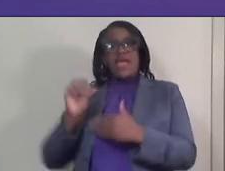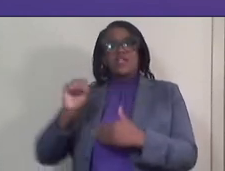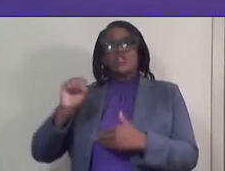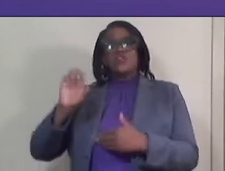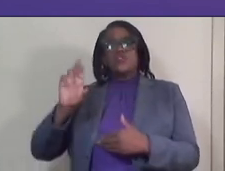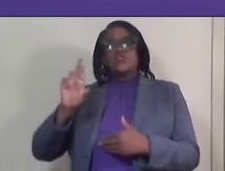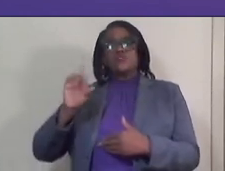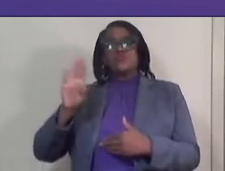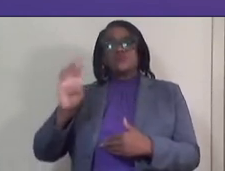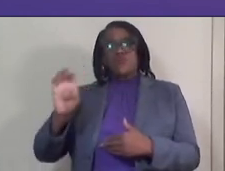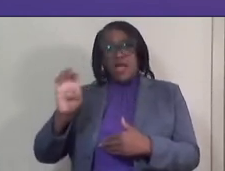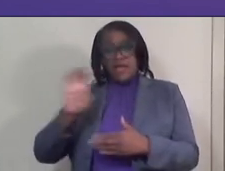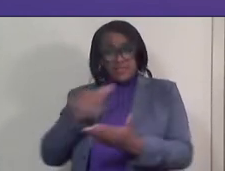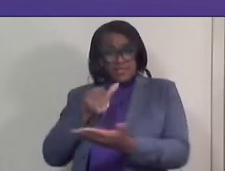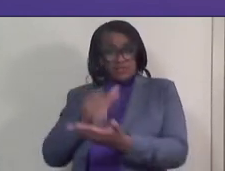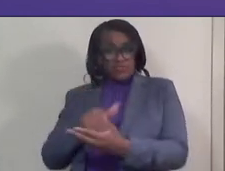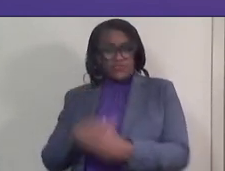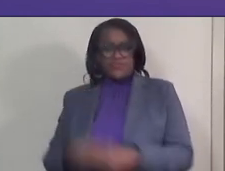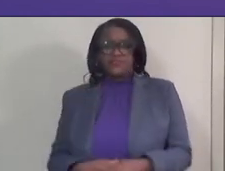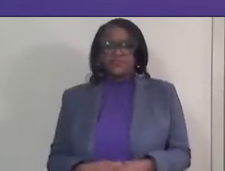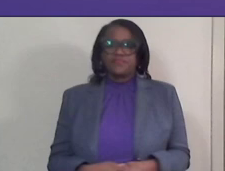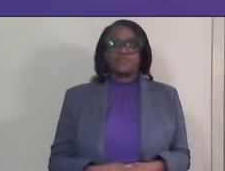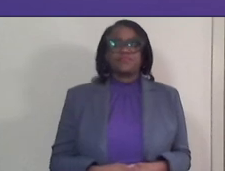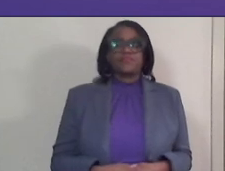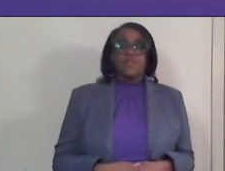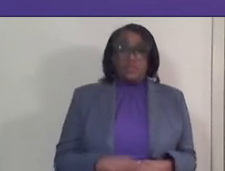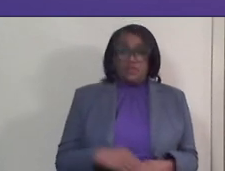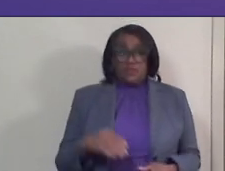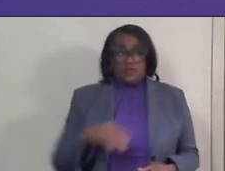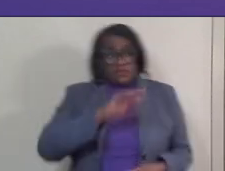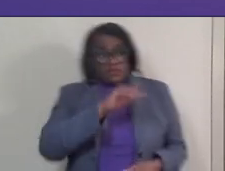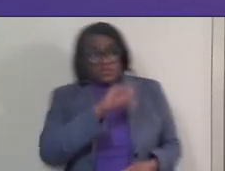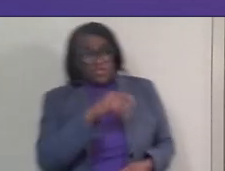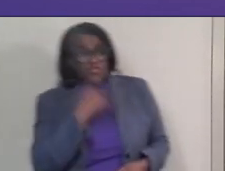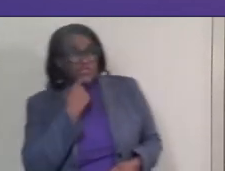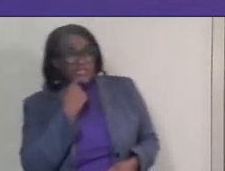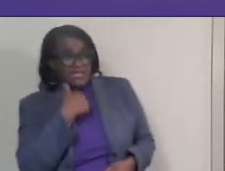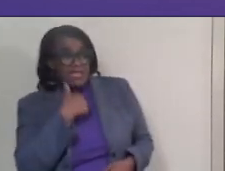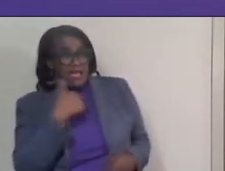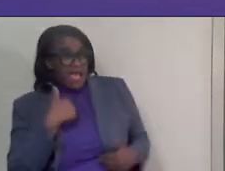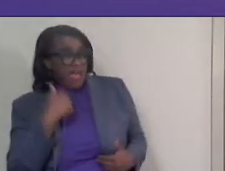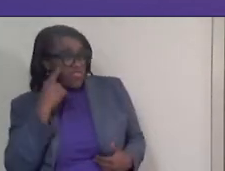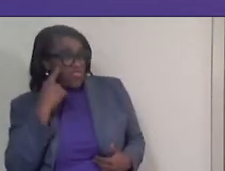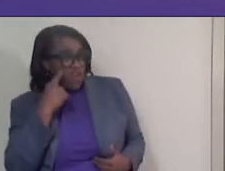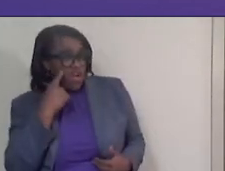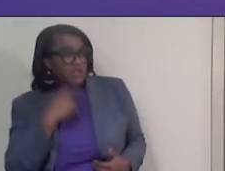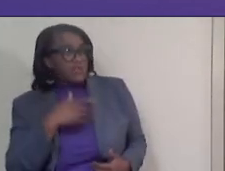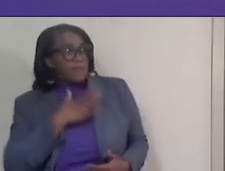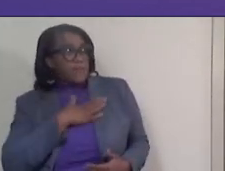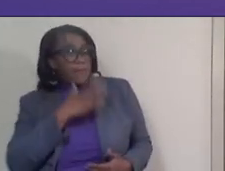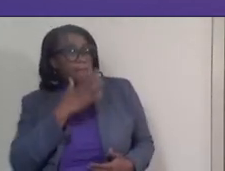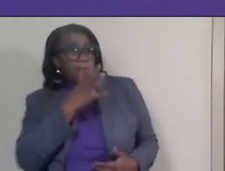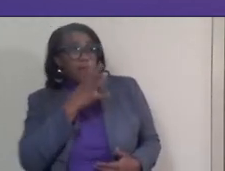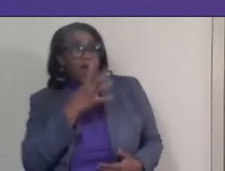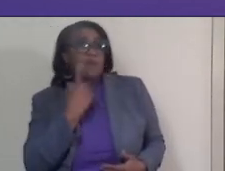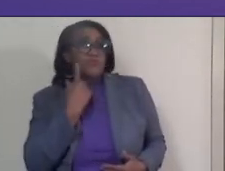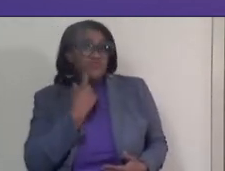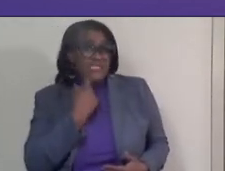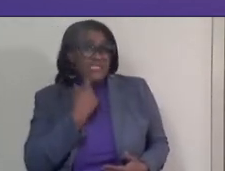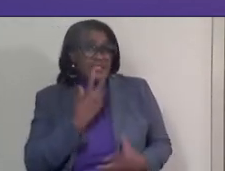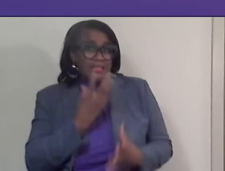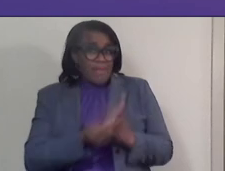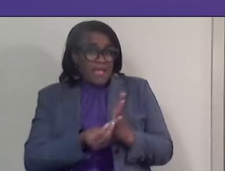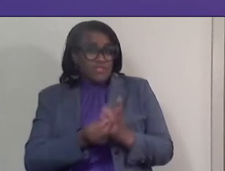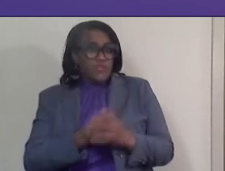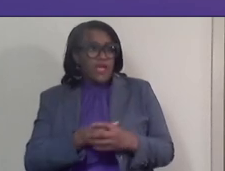sorry, Selina. More recently, I do have this thought because, my mom recently passed, and a